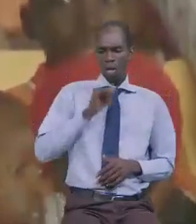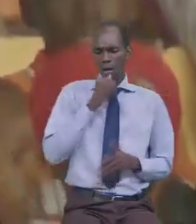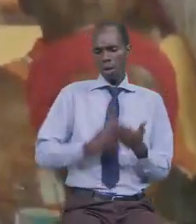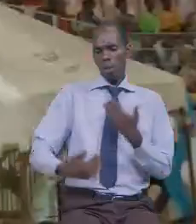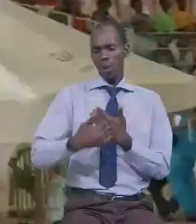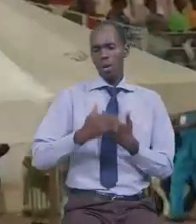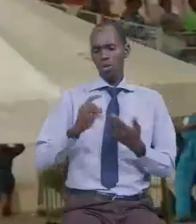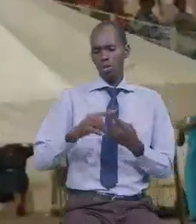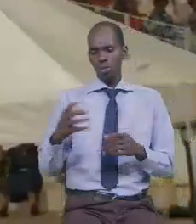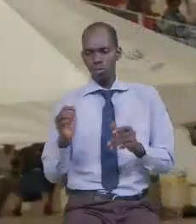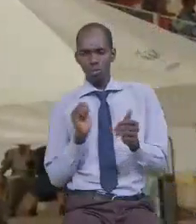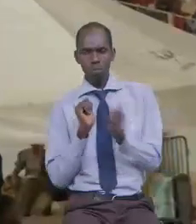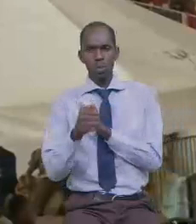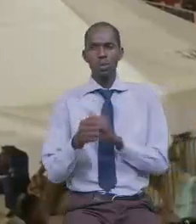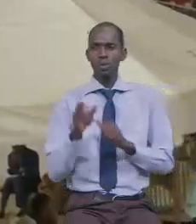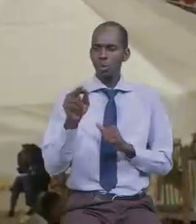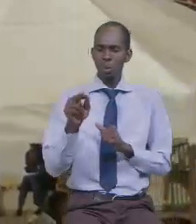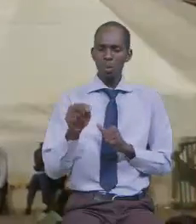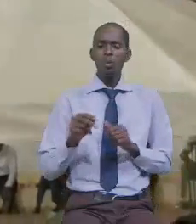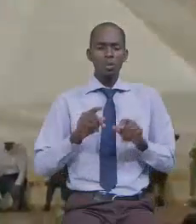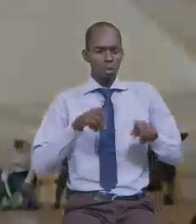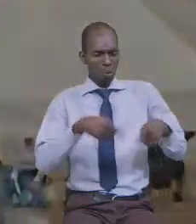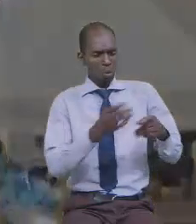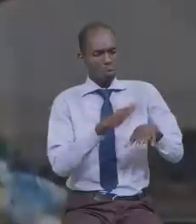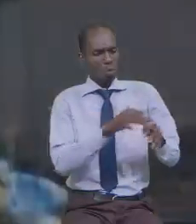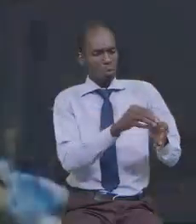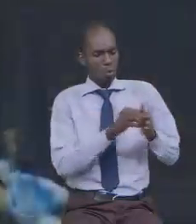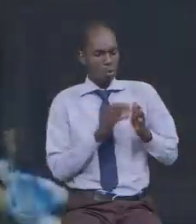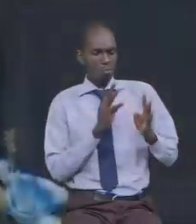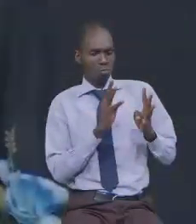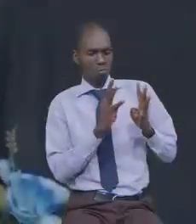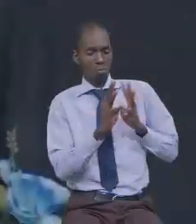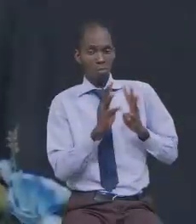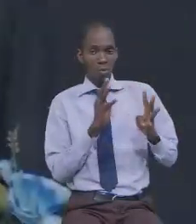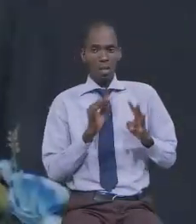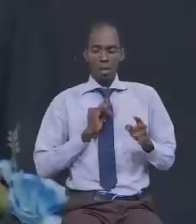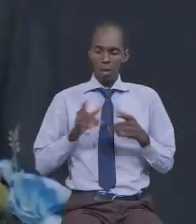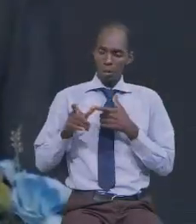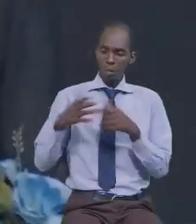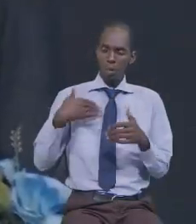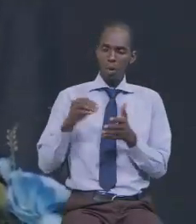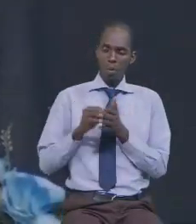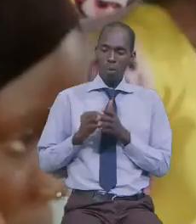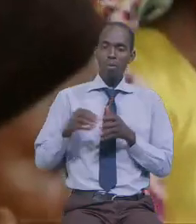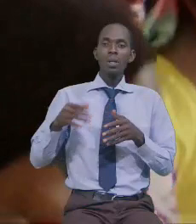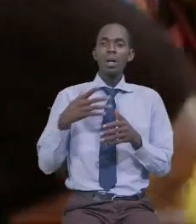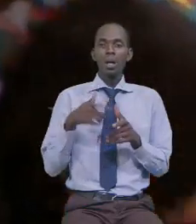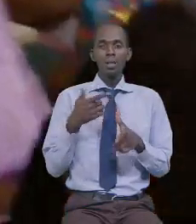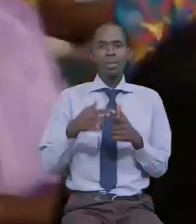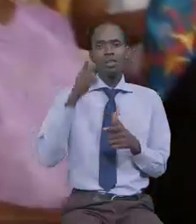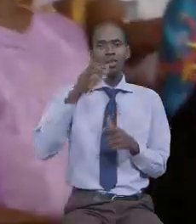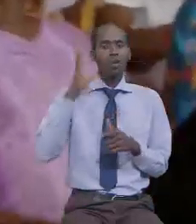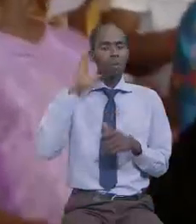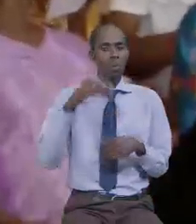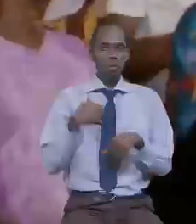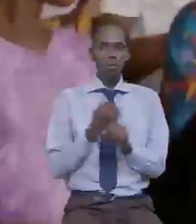said, keep to your lane. As you keep to your lane there, God is going to make you who he has created